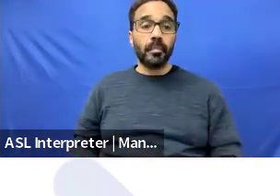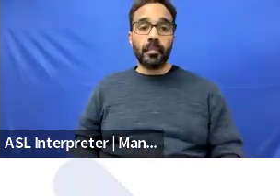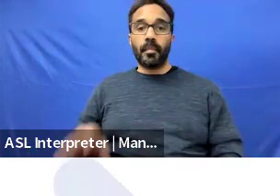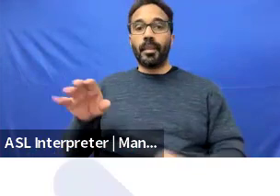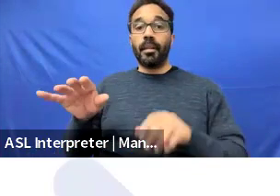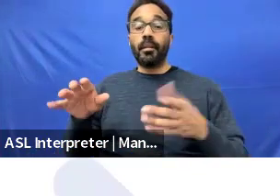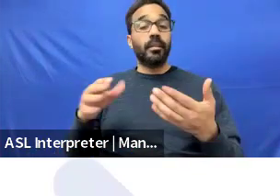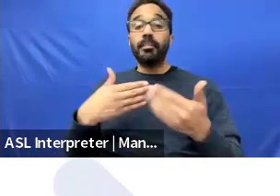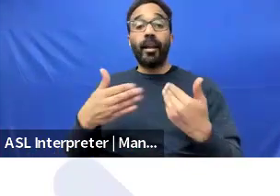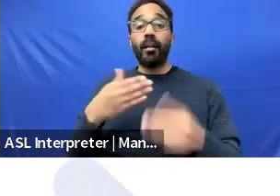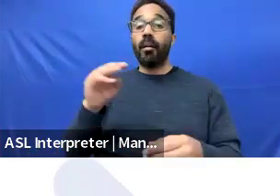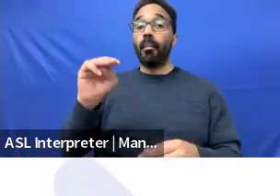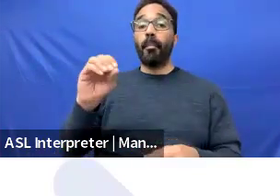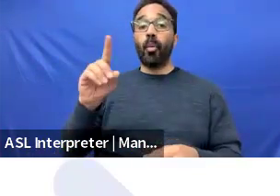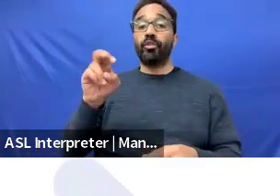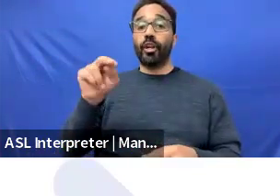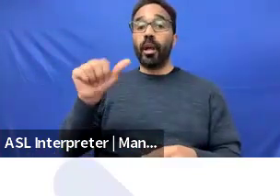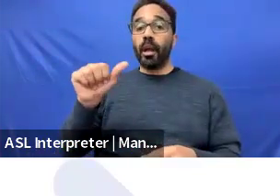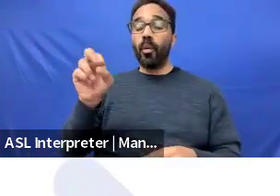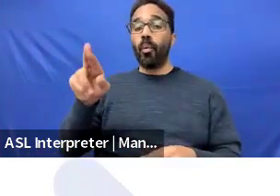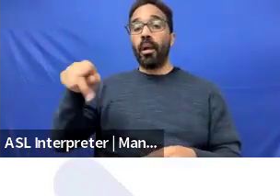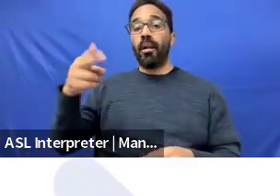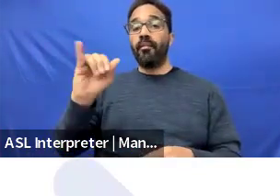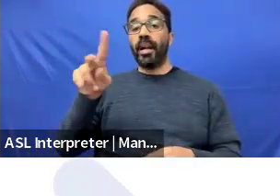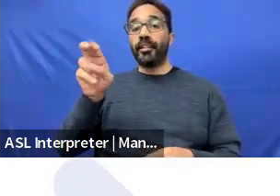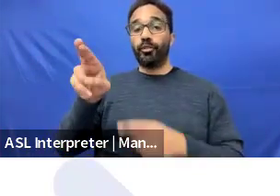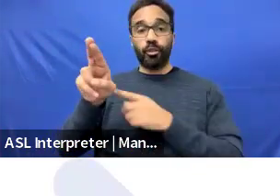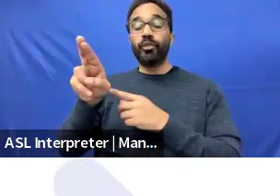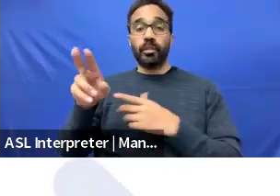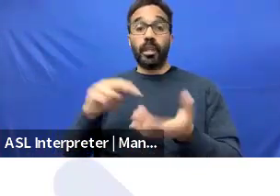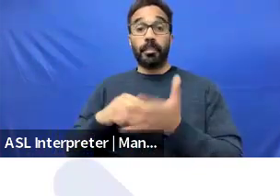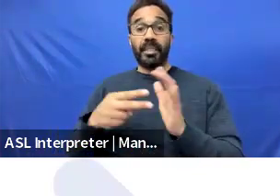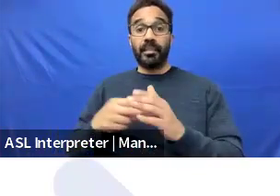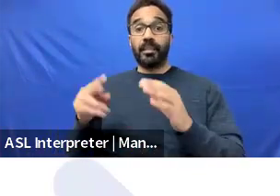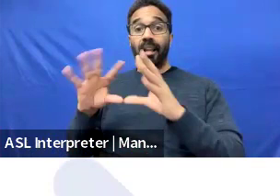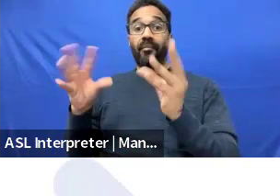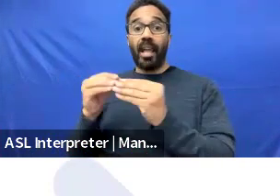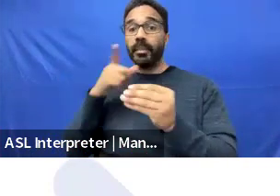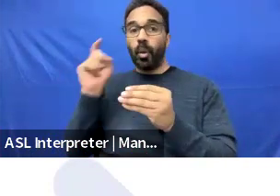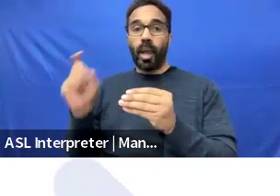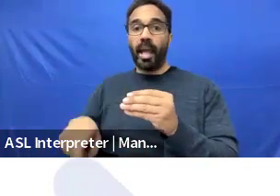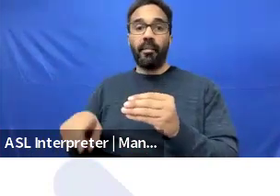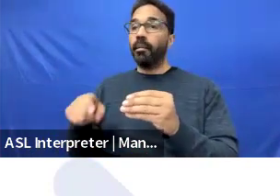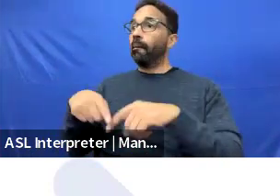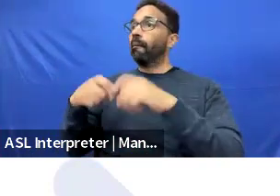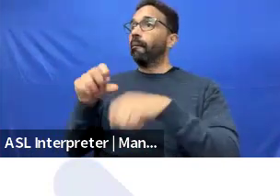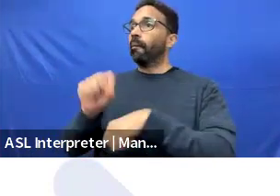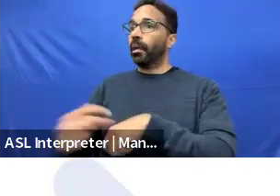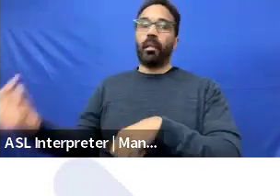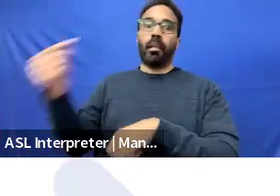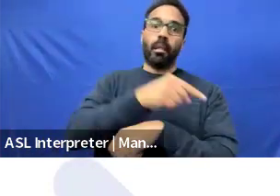for Pfizer. This allows, families to not have to take off 2 days of work. It allows for folks not to get